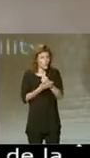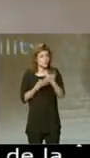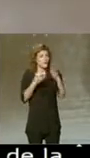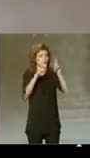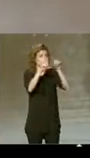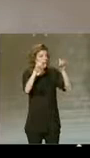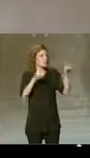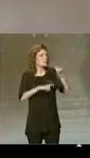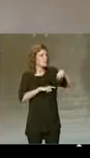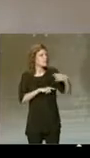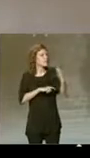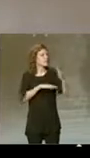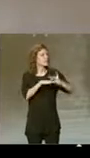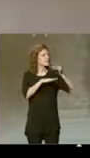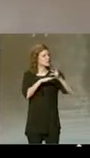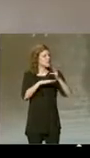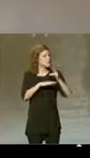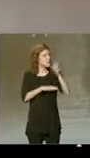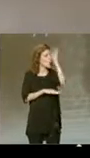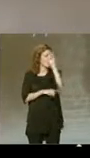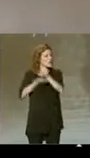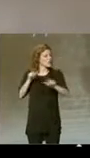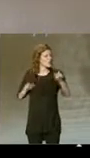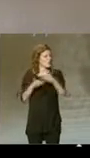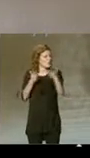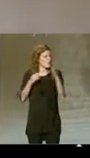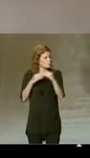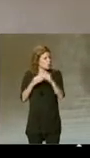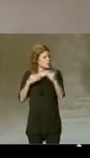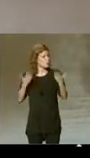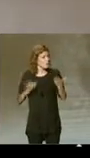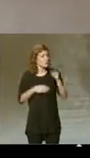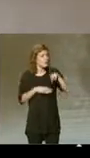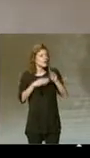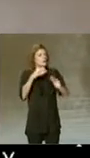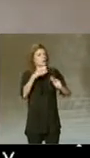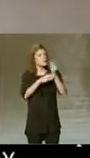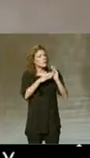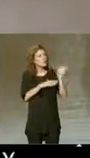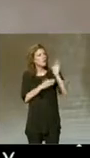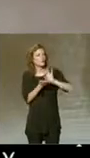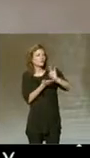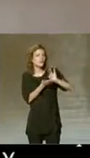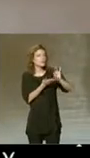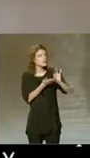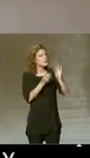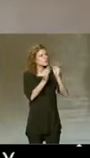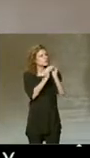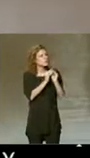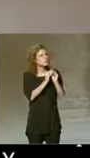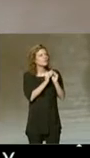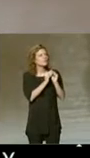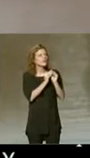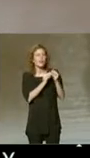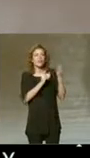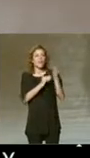field. Companies are very aware of these, and the way they generate new products and services,